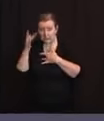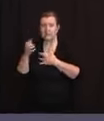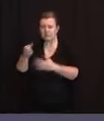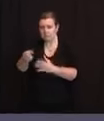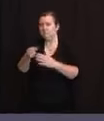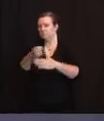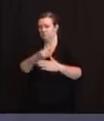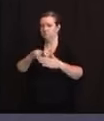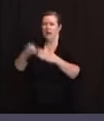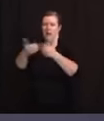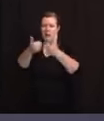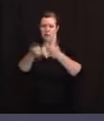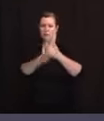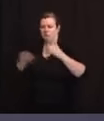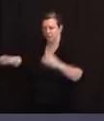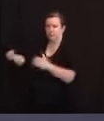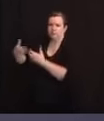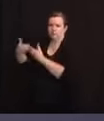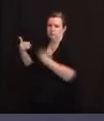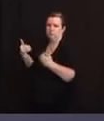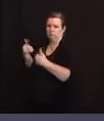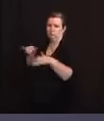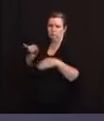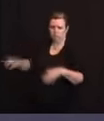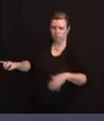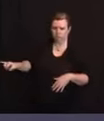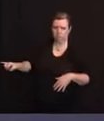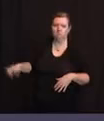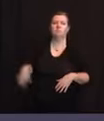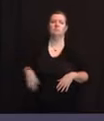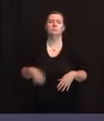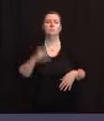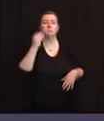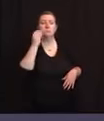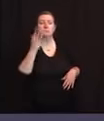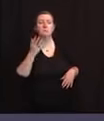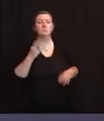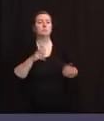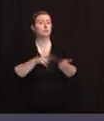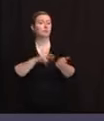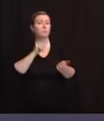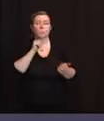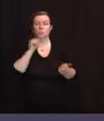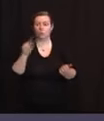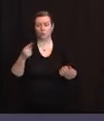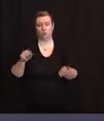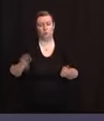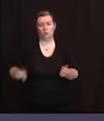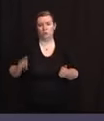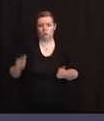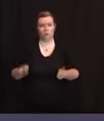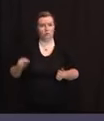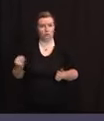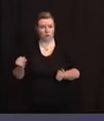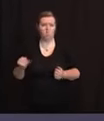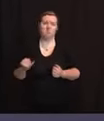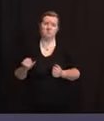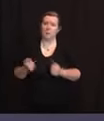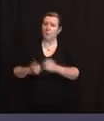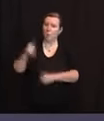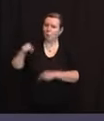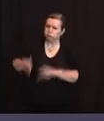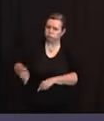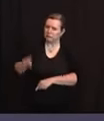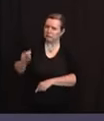not just a South reality, but it's overwhelmingly a South Jersey reality. There's some up north, but the bulk of this is in the South.